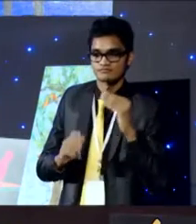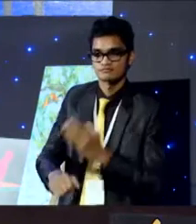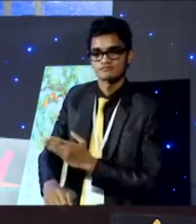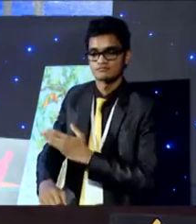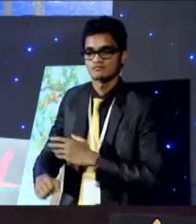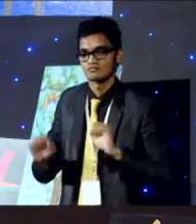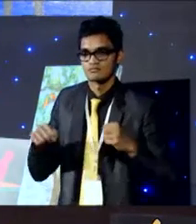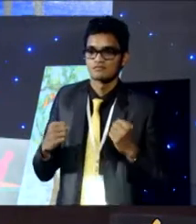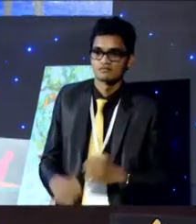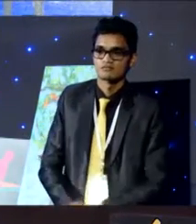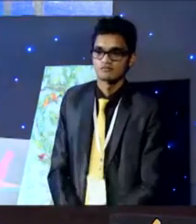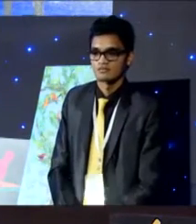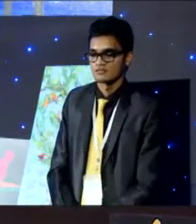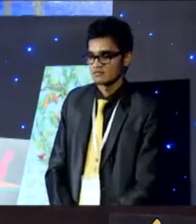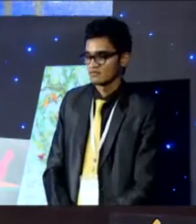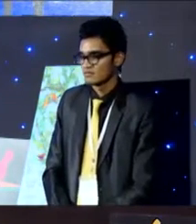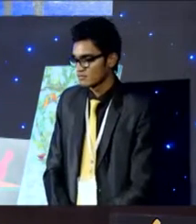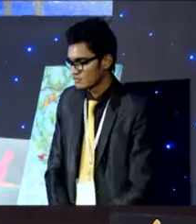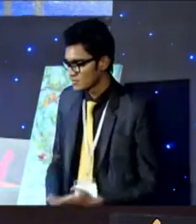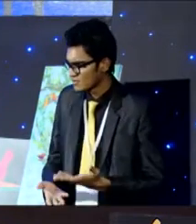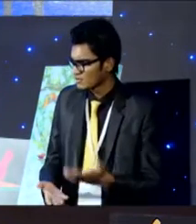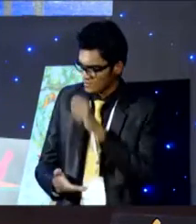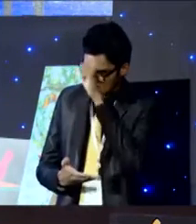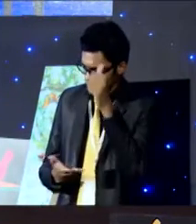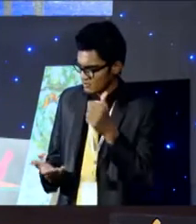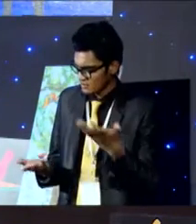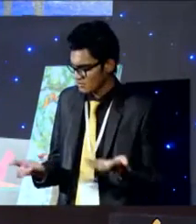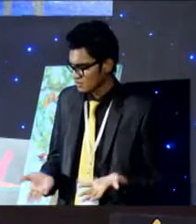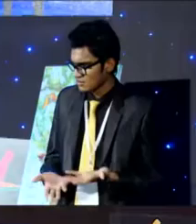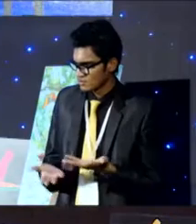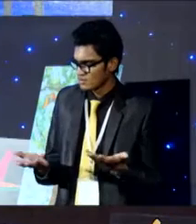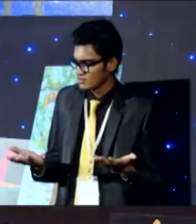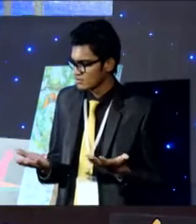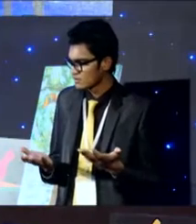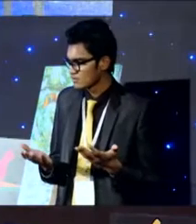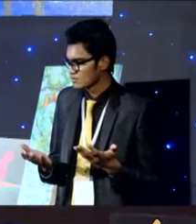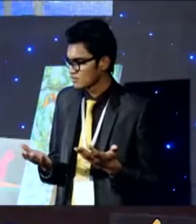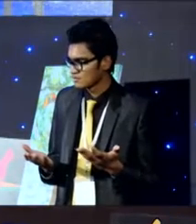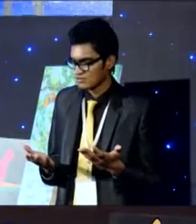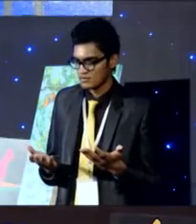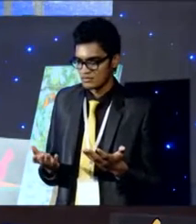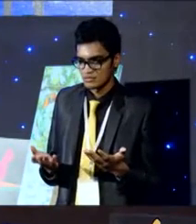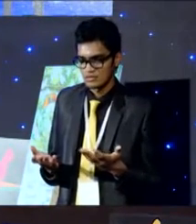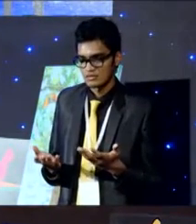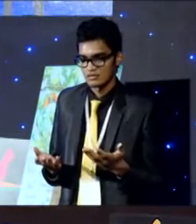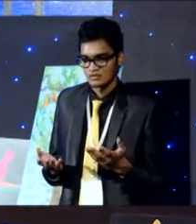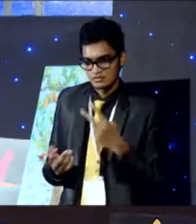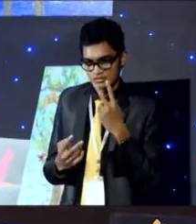here in India, we really wanted to take it in its true sense, you know, in the local